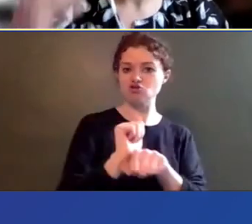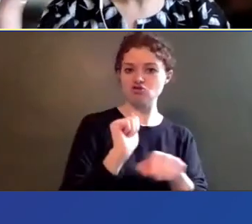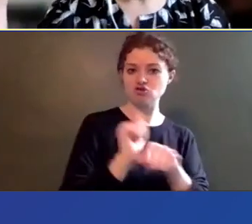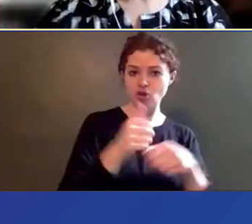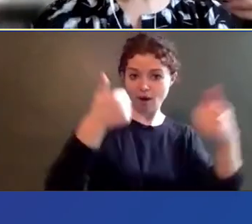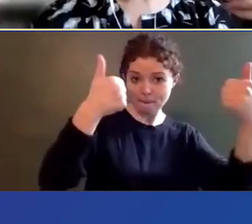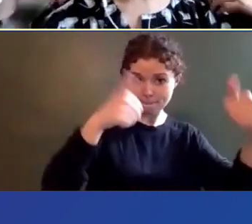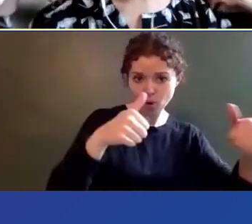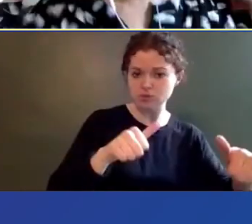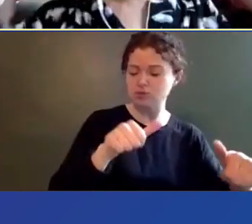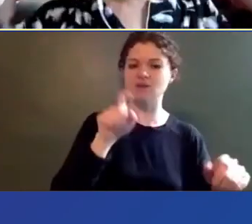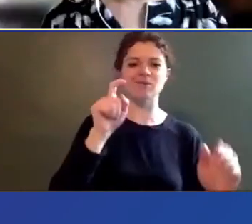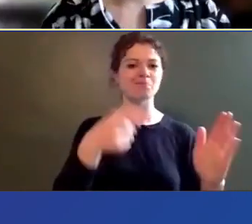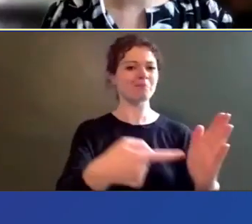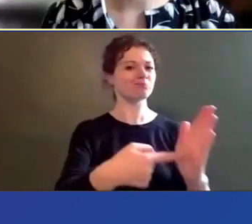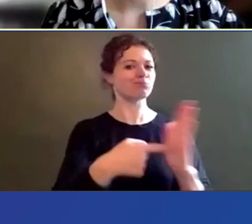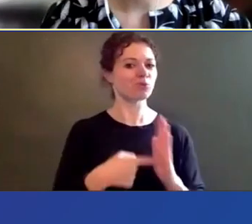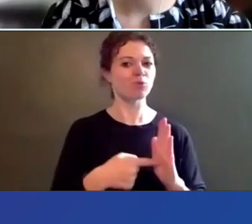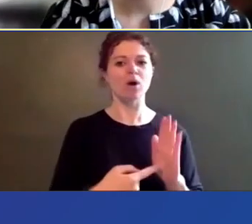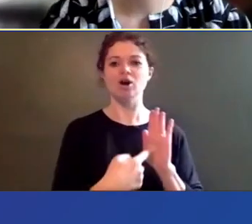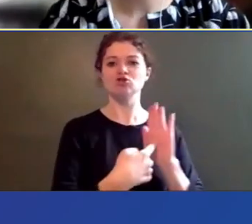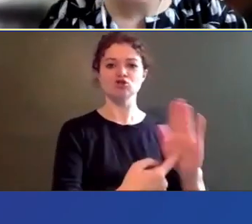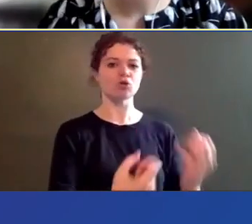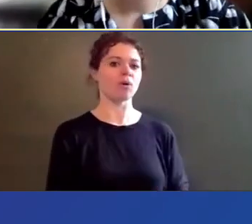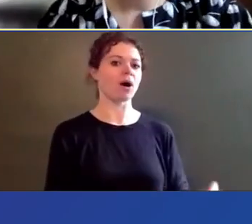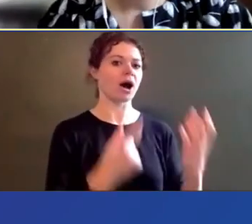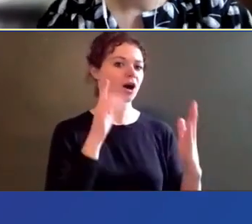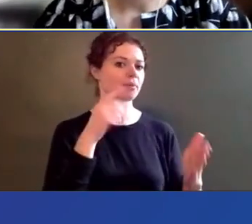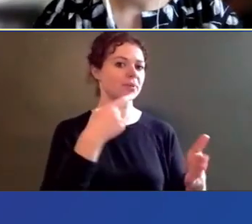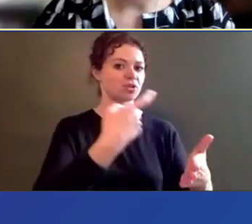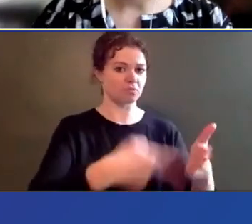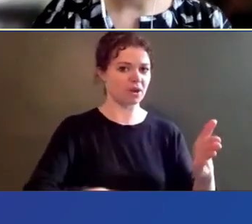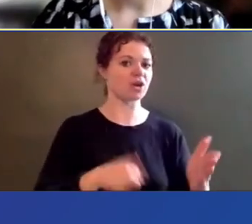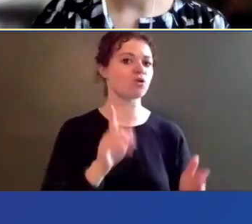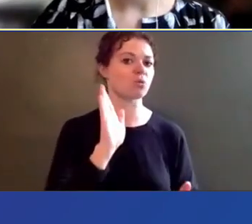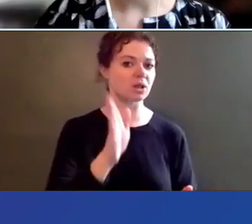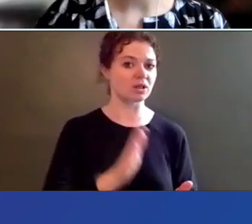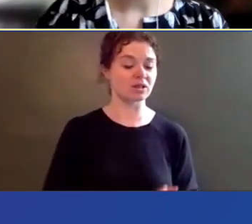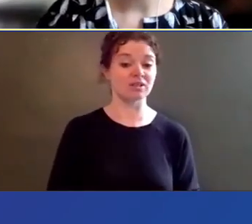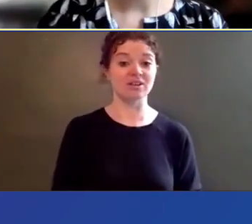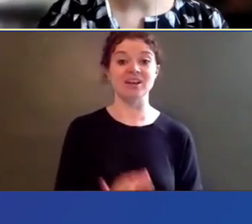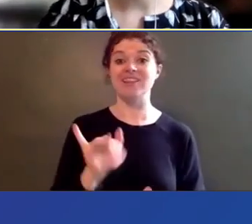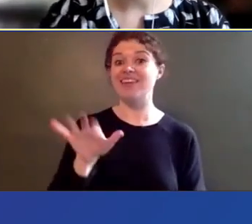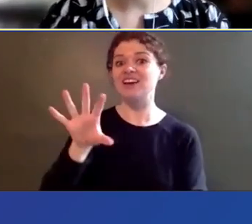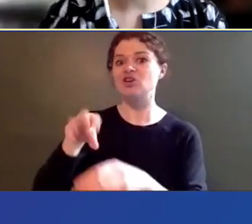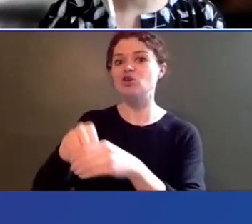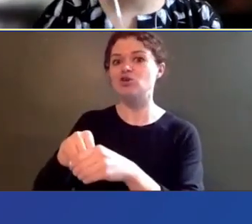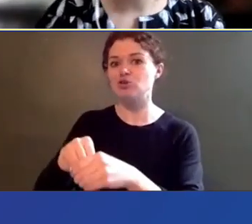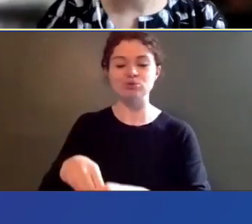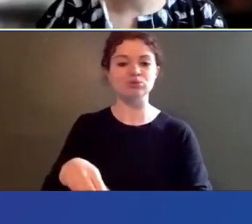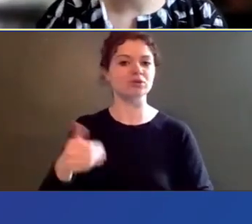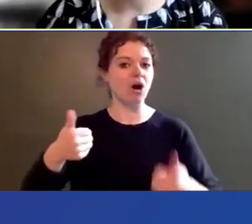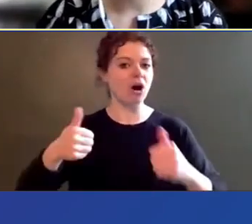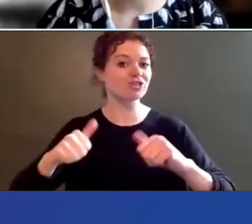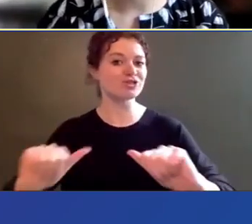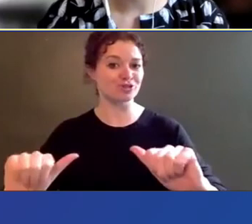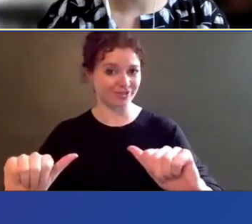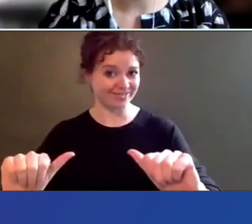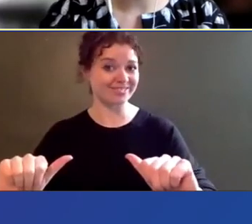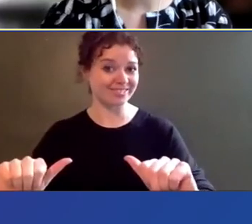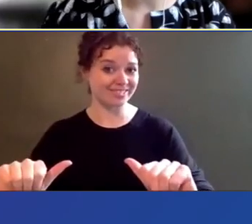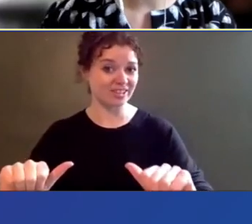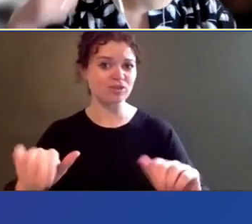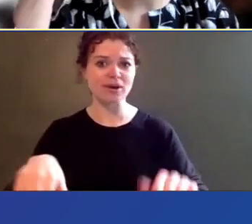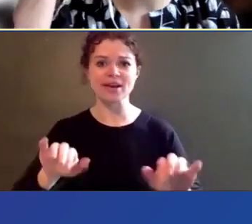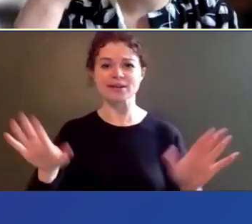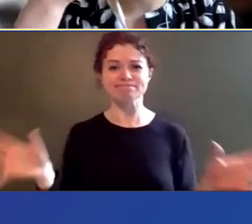win. It's been a conversation in DANC, the Dance Artists National Collective. And so we can continue to advocate for audition